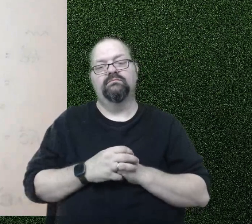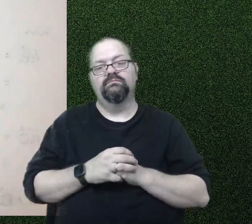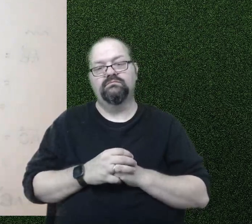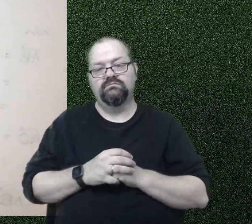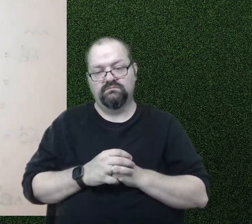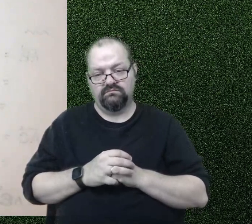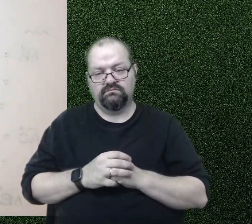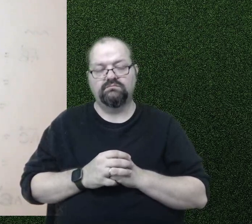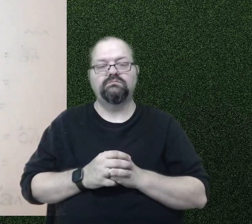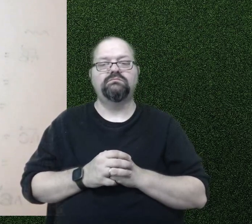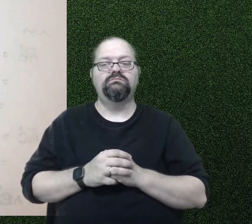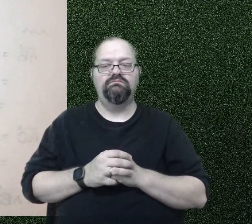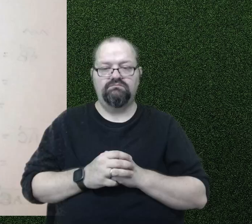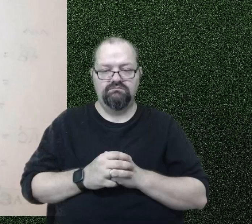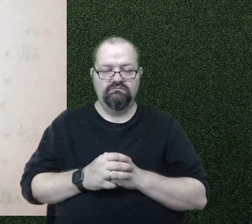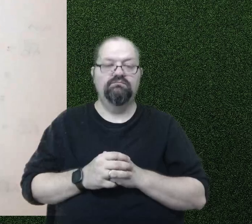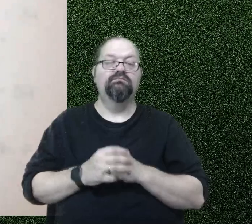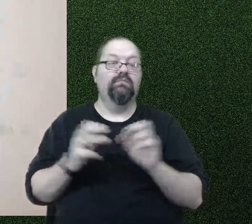Okay.